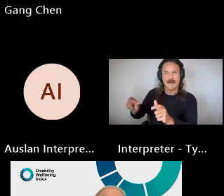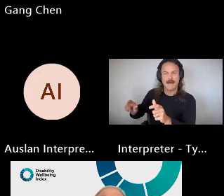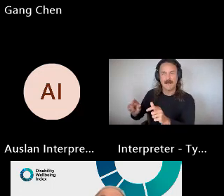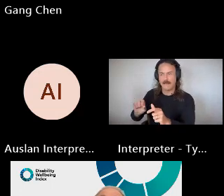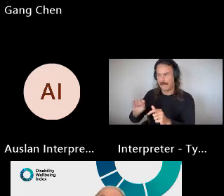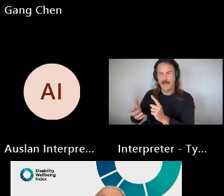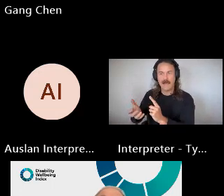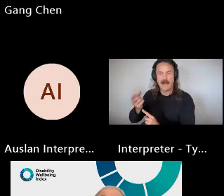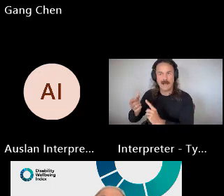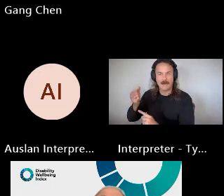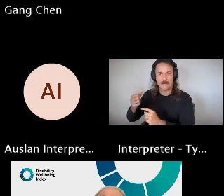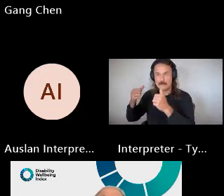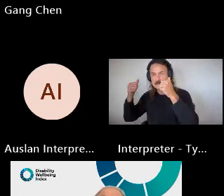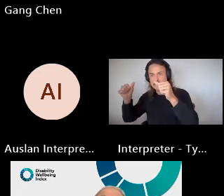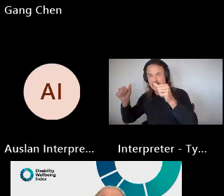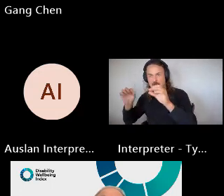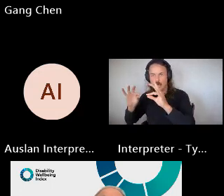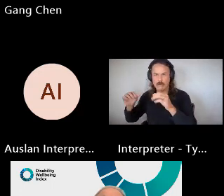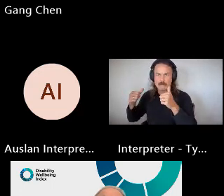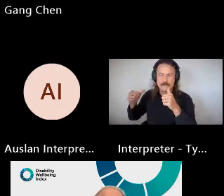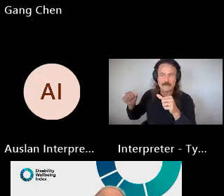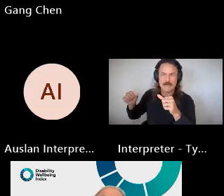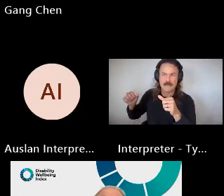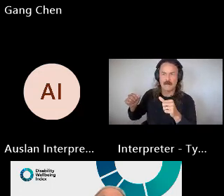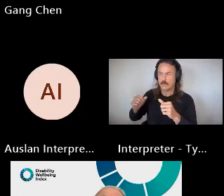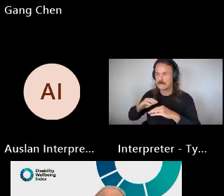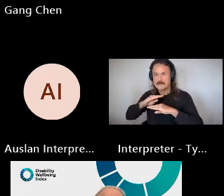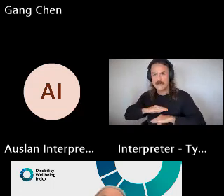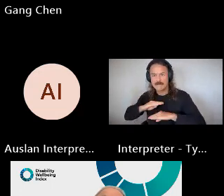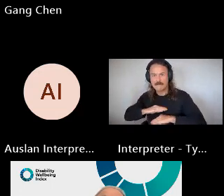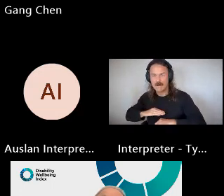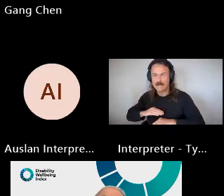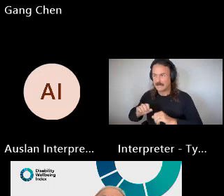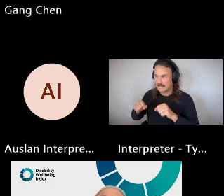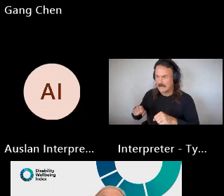this as part of a refresh of the NDIS outcomes framework.